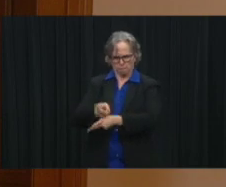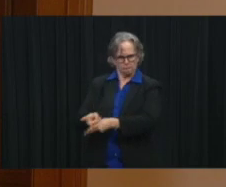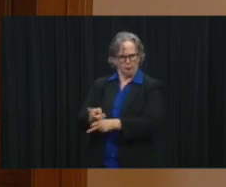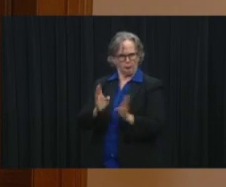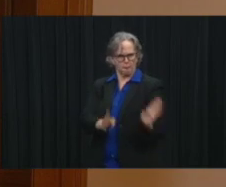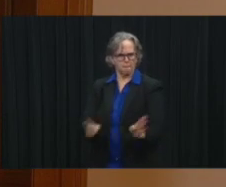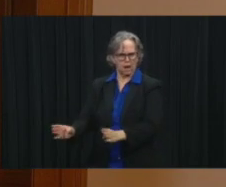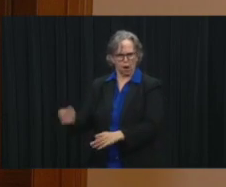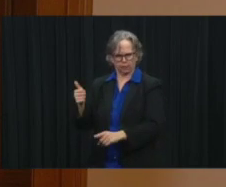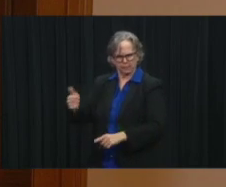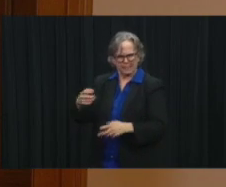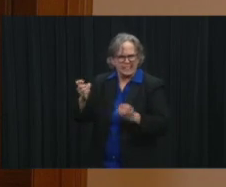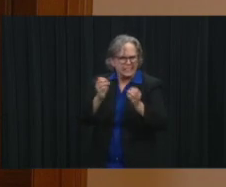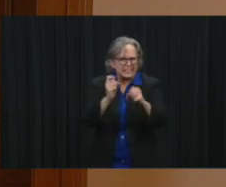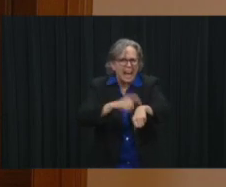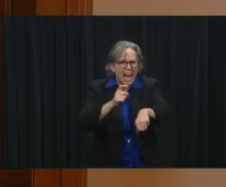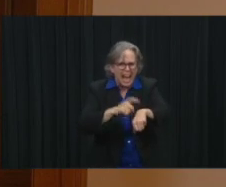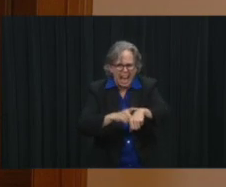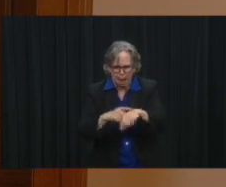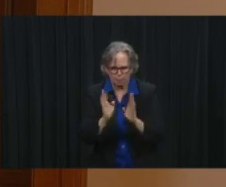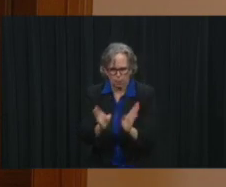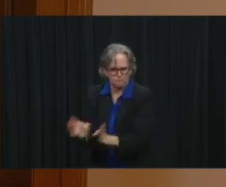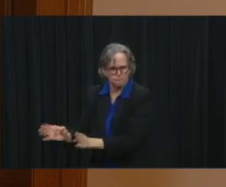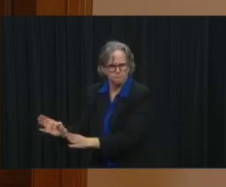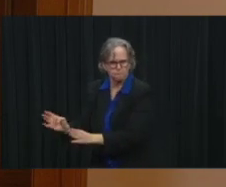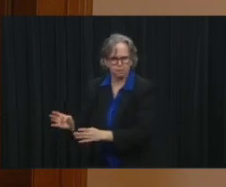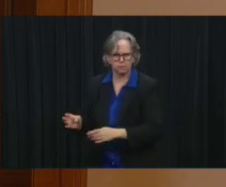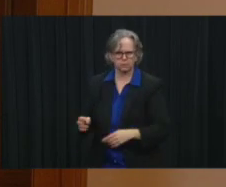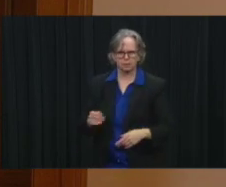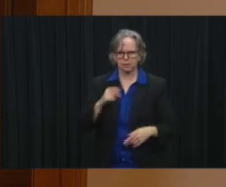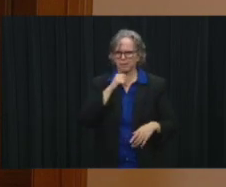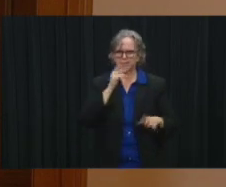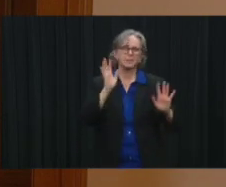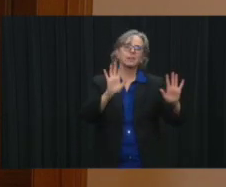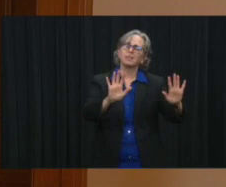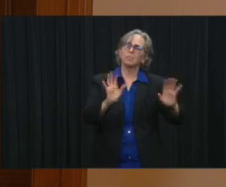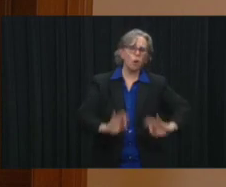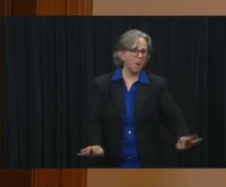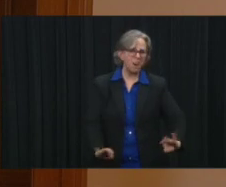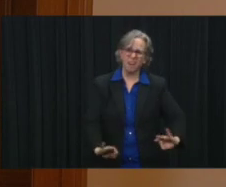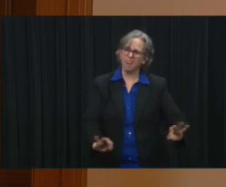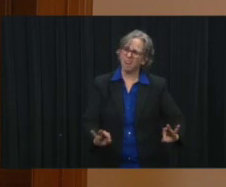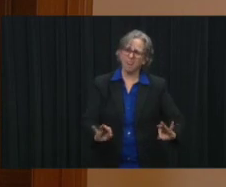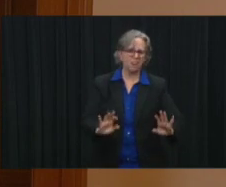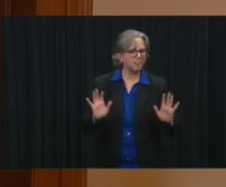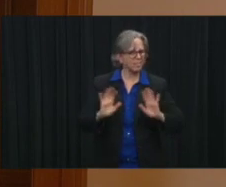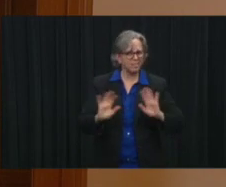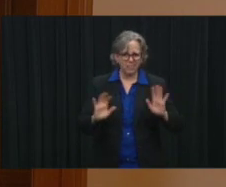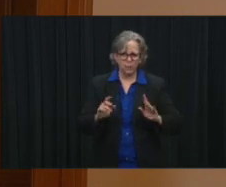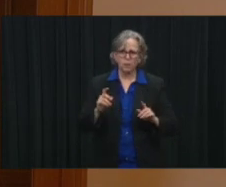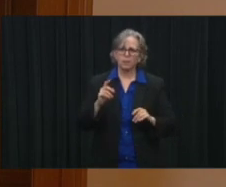keep buying that time. So don't lighten up on this. Go into it more. Talk